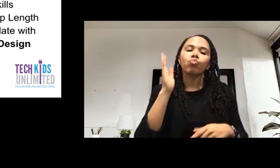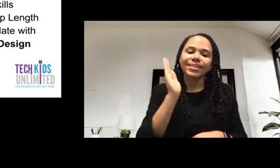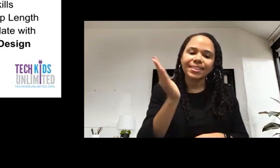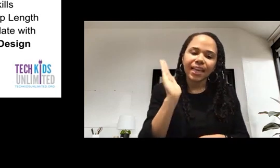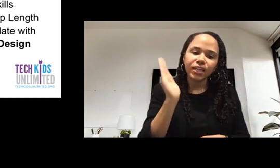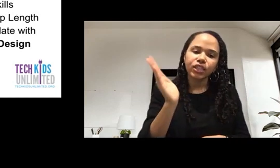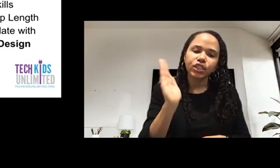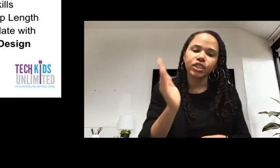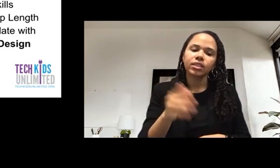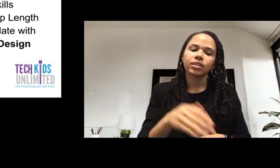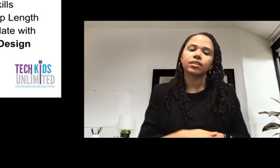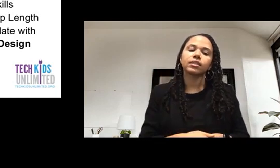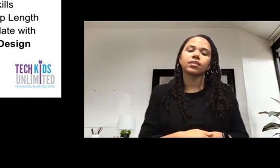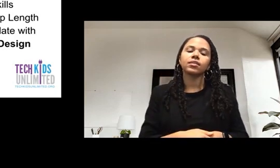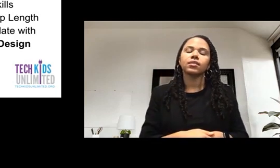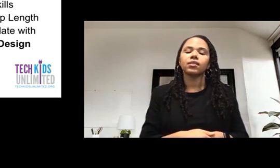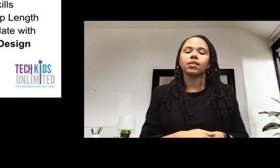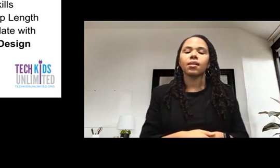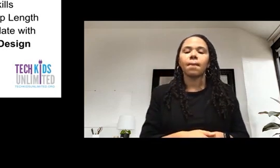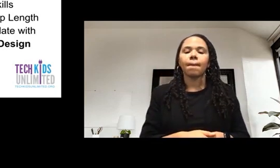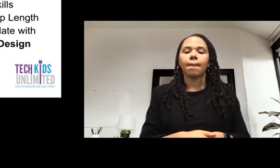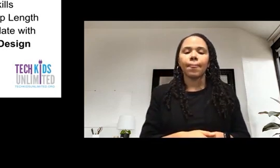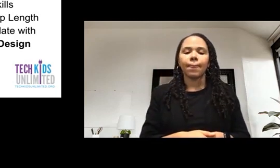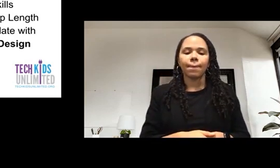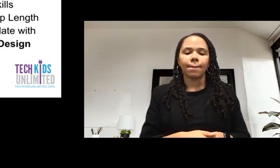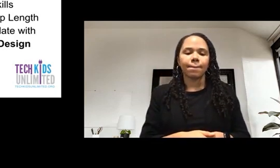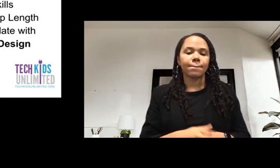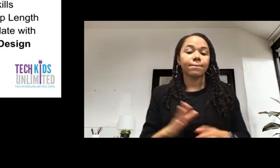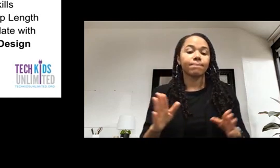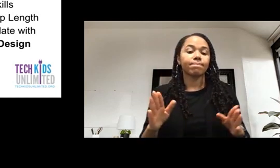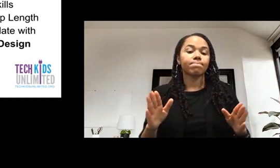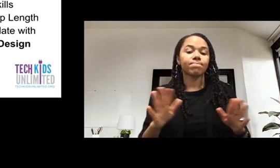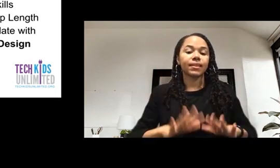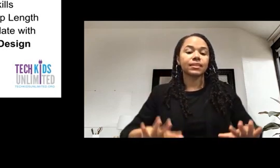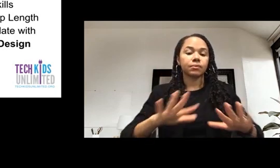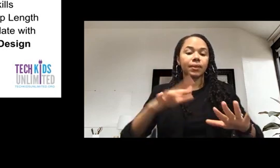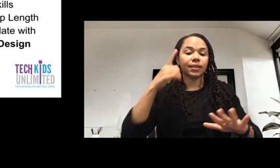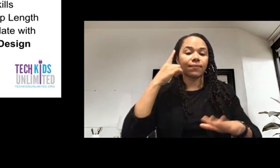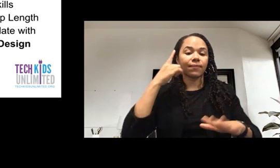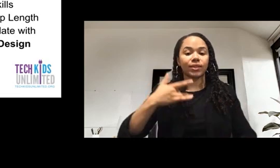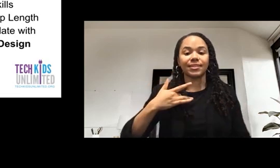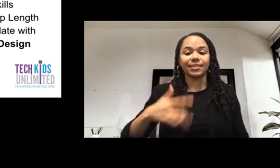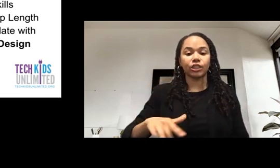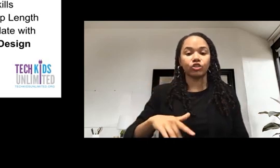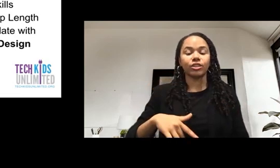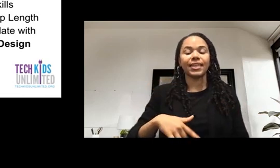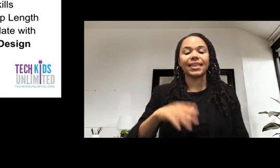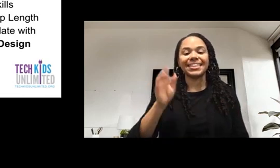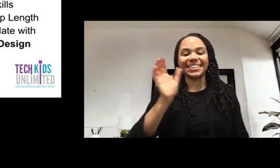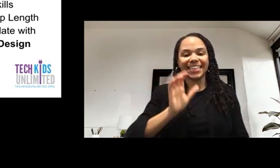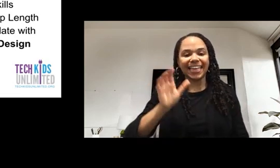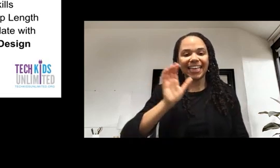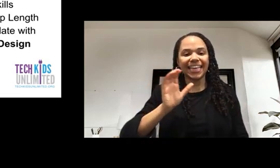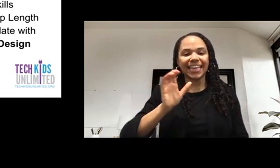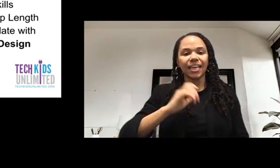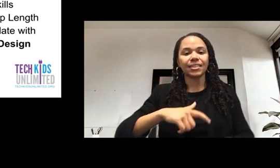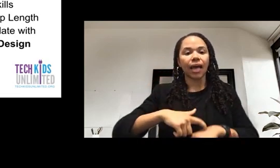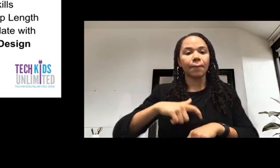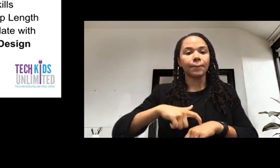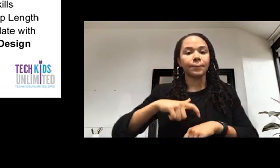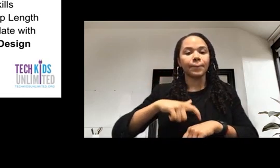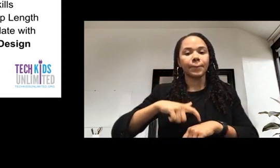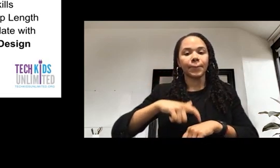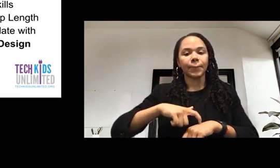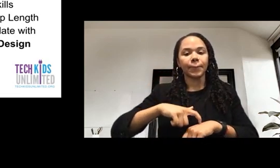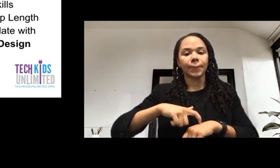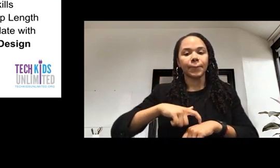presentation things and room for sensory seeking time. And